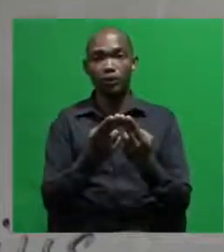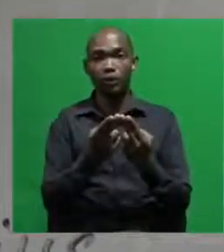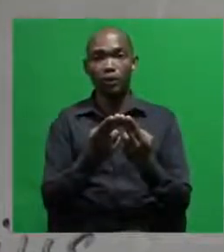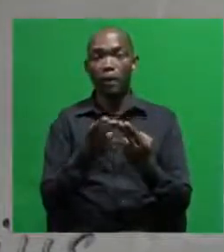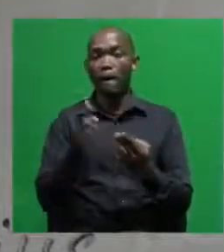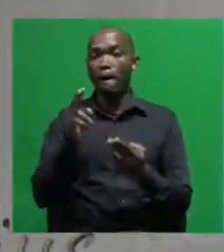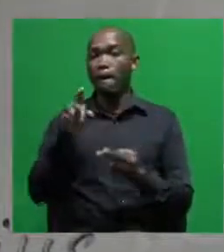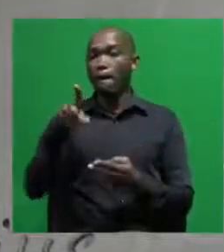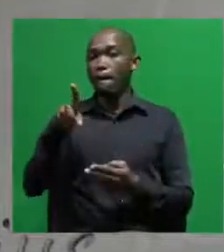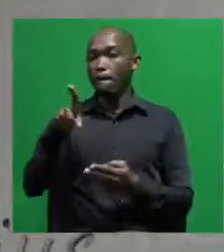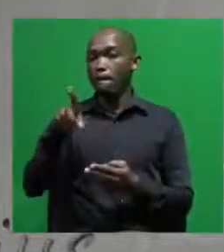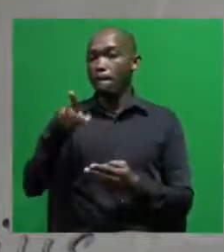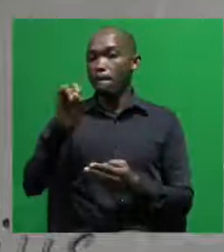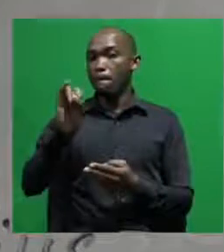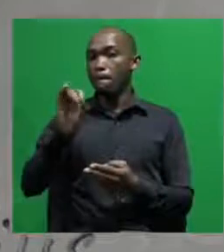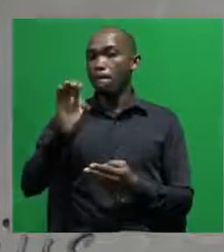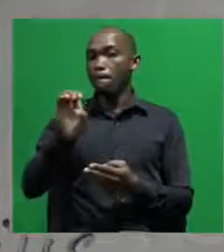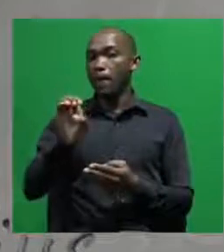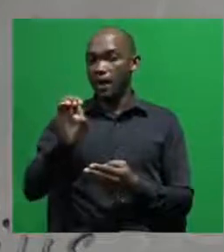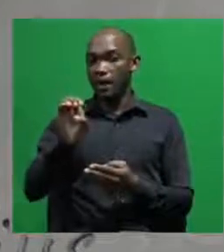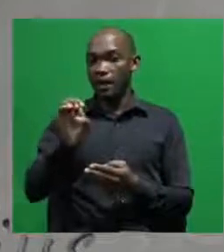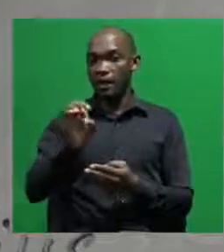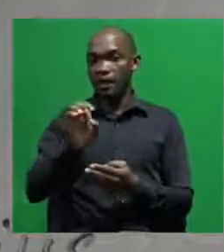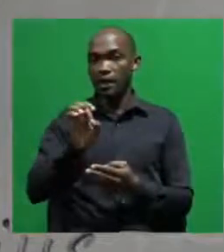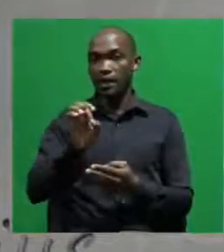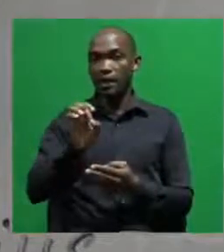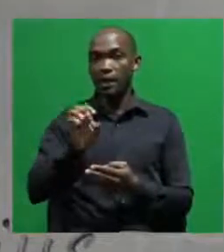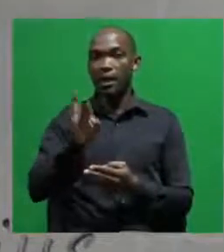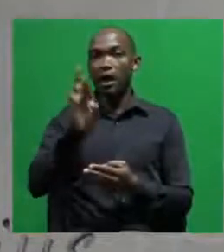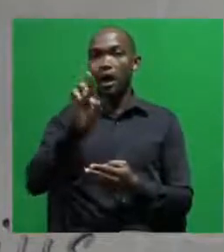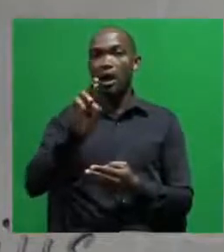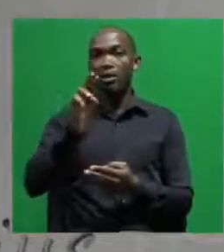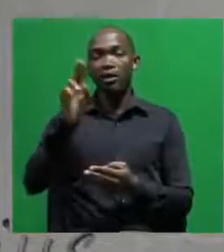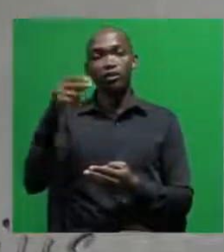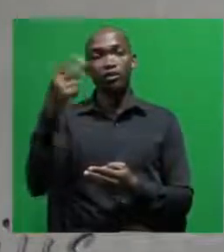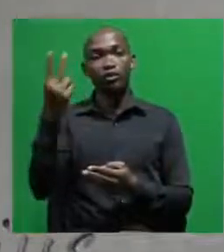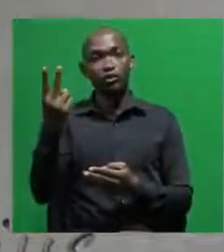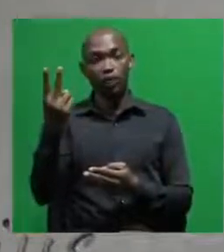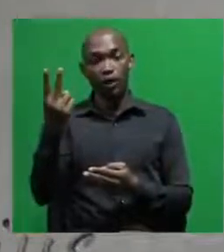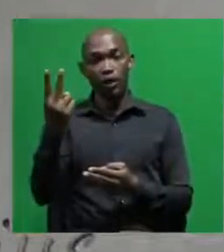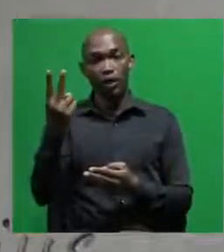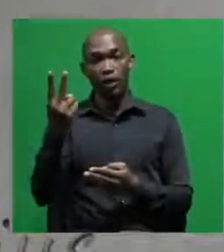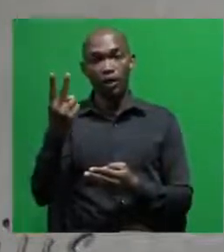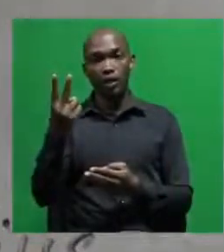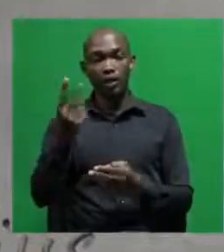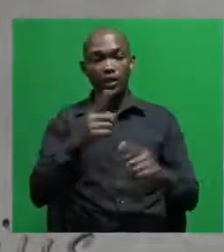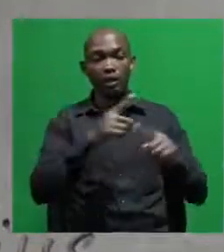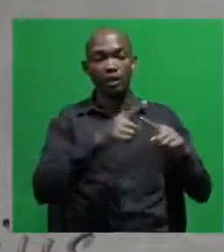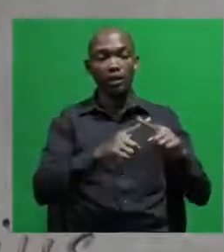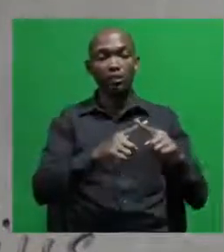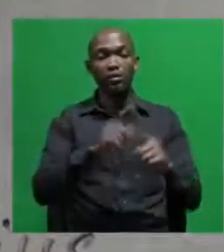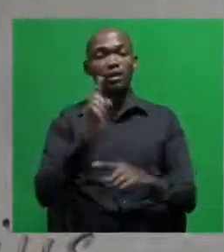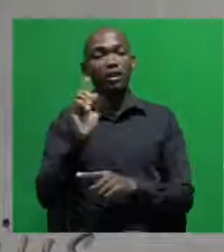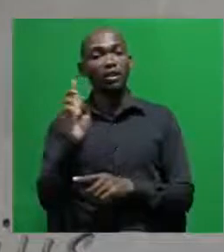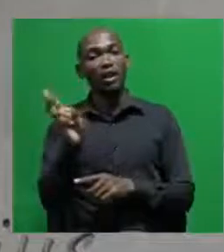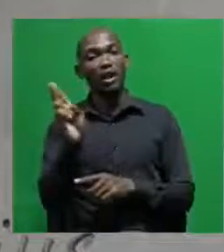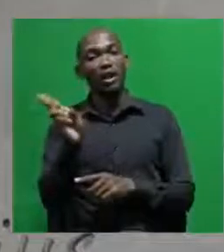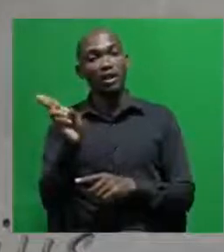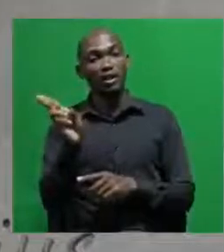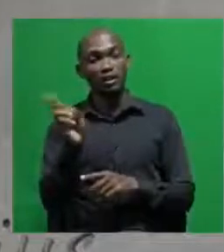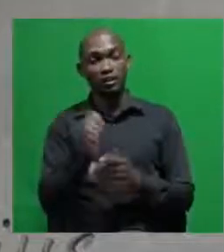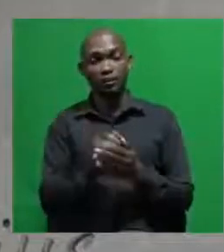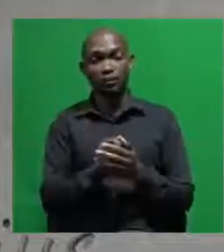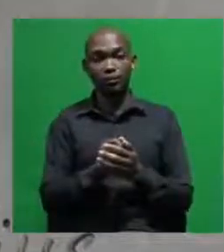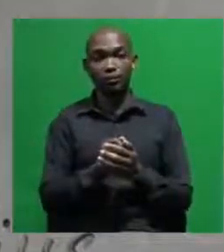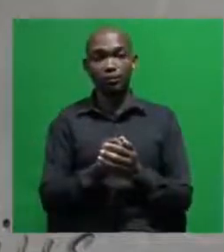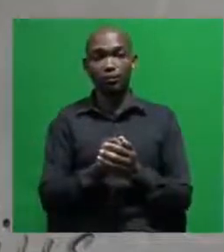okay, pi, then r squared, then times the height